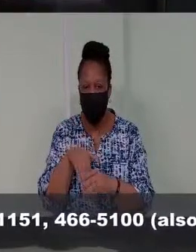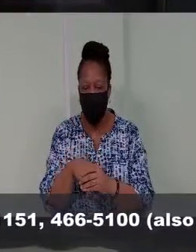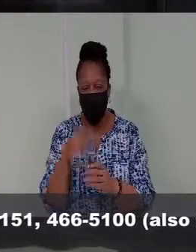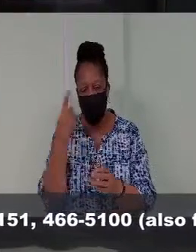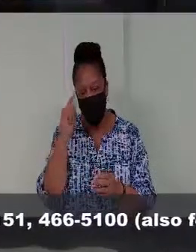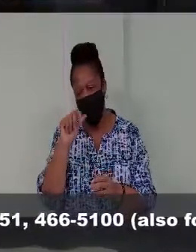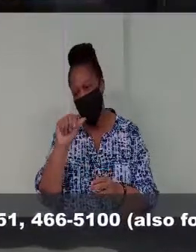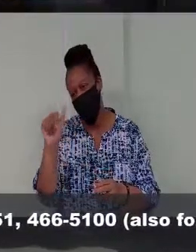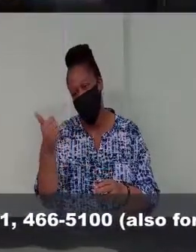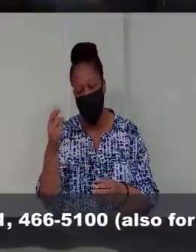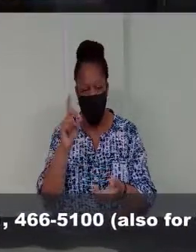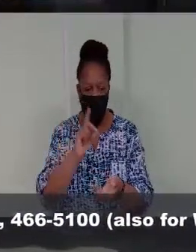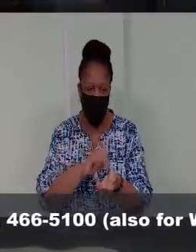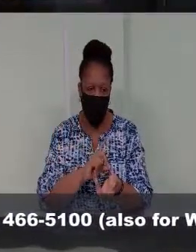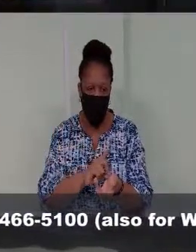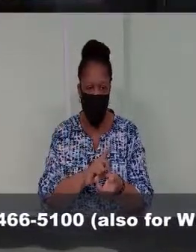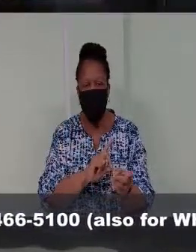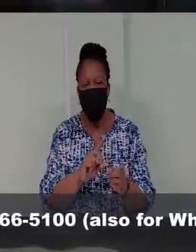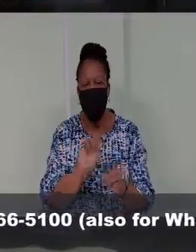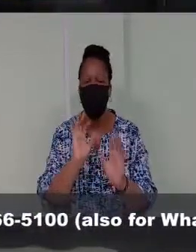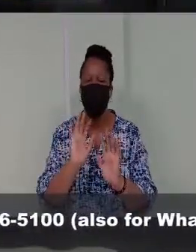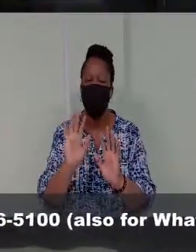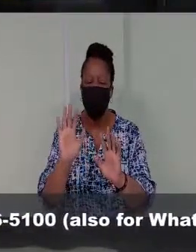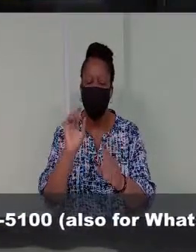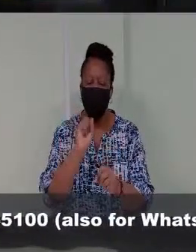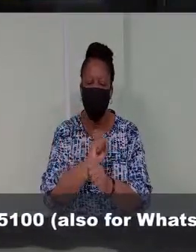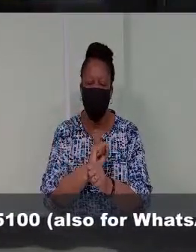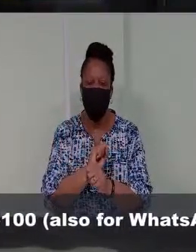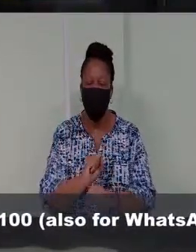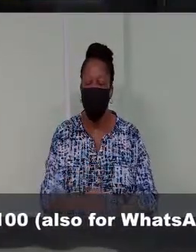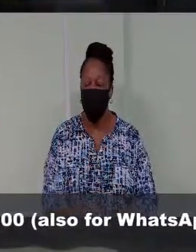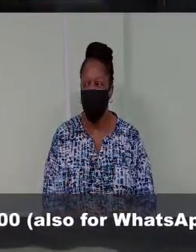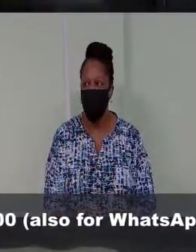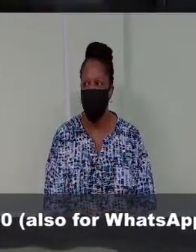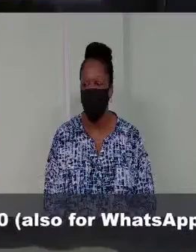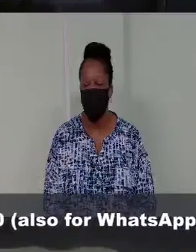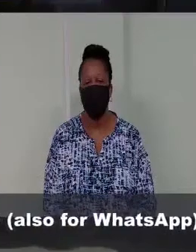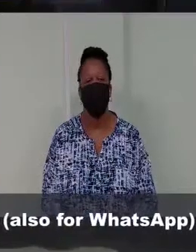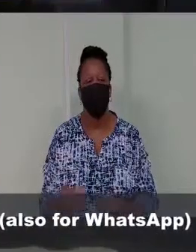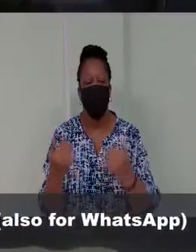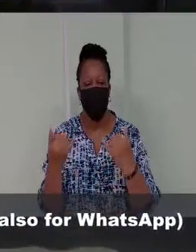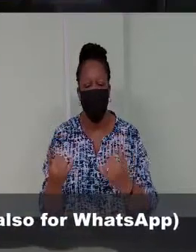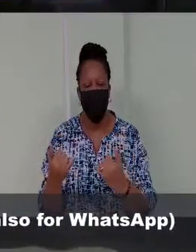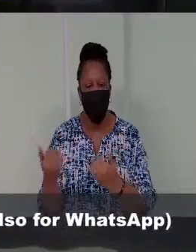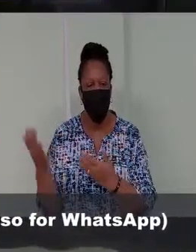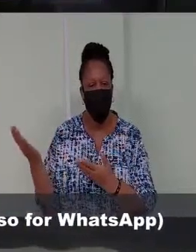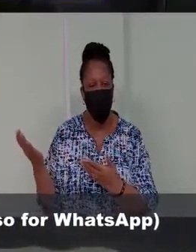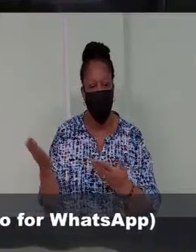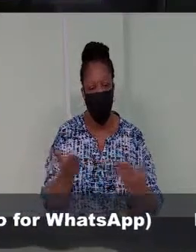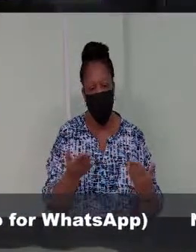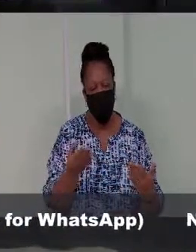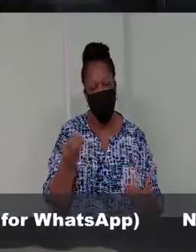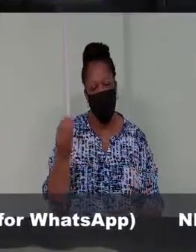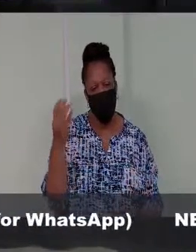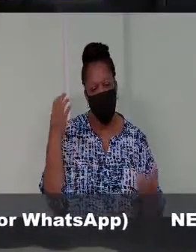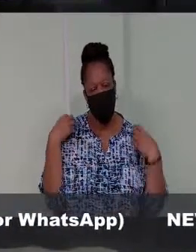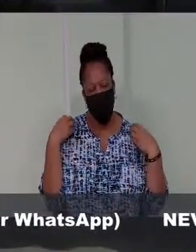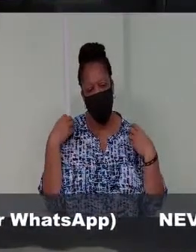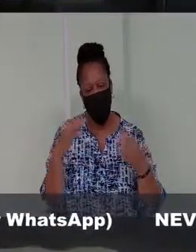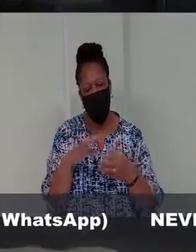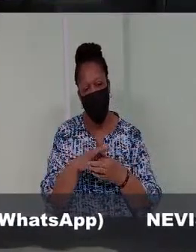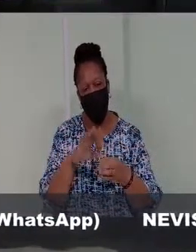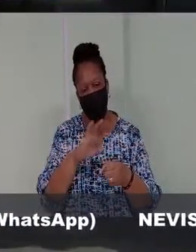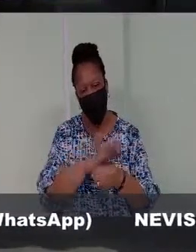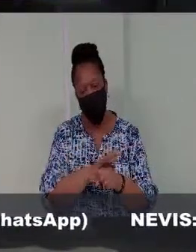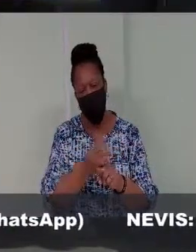and doing such a wonderful job. We now invite Mr. Abdias Samuel, Chair of the